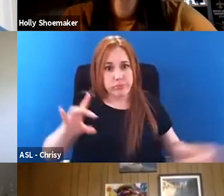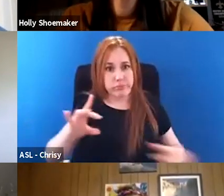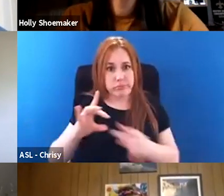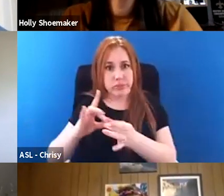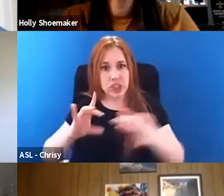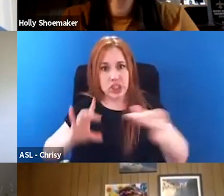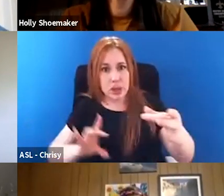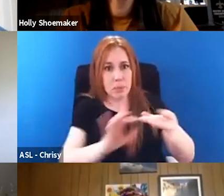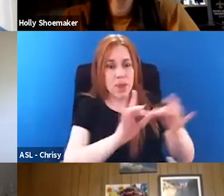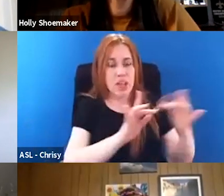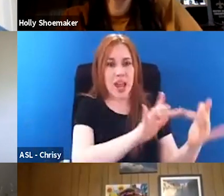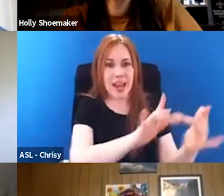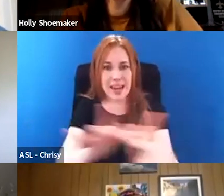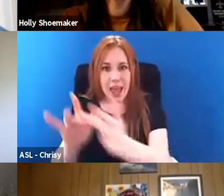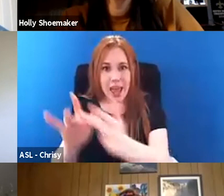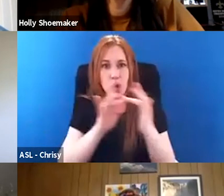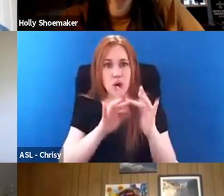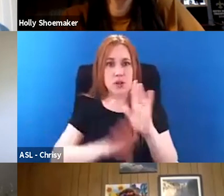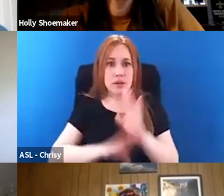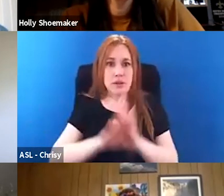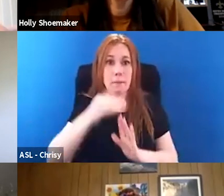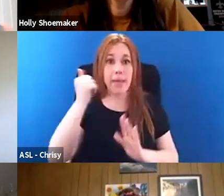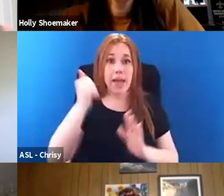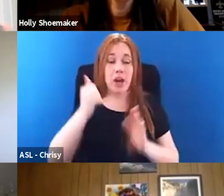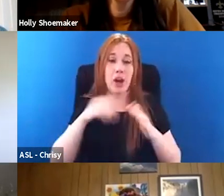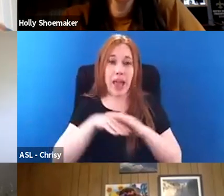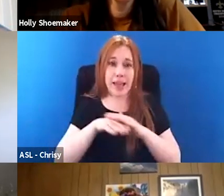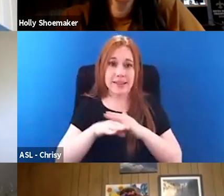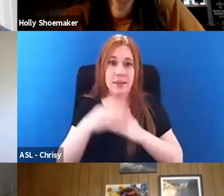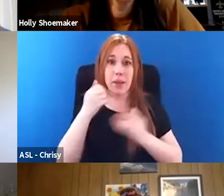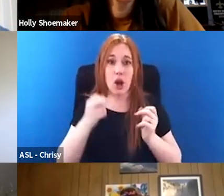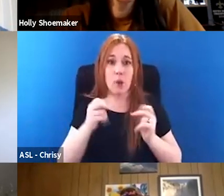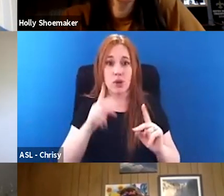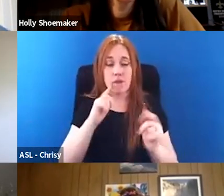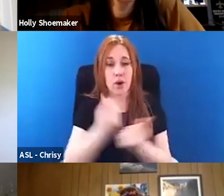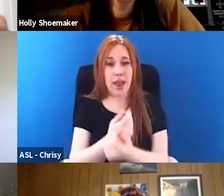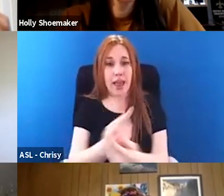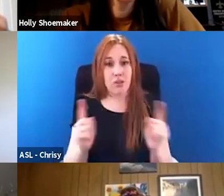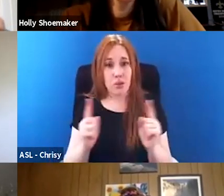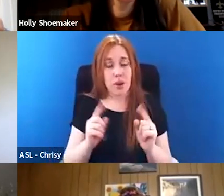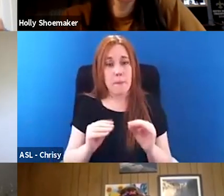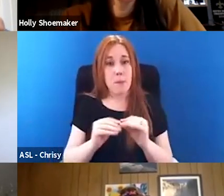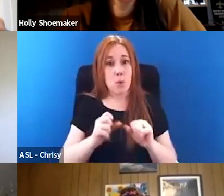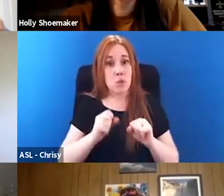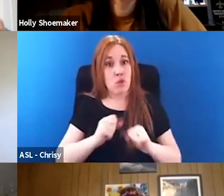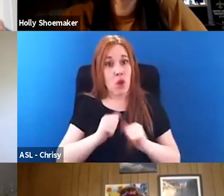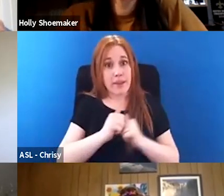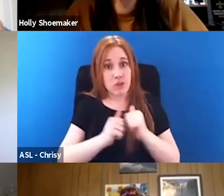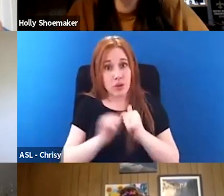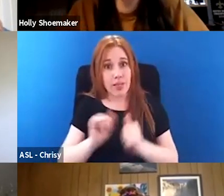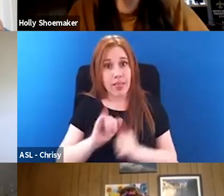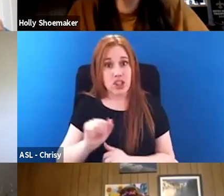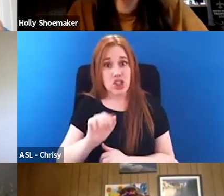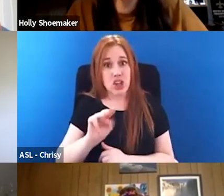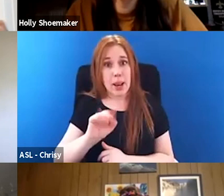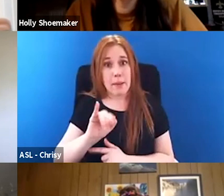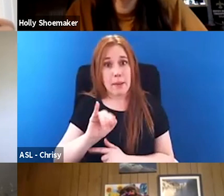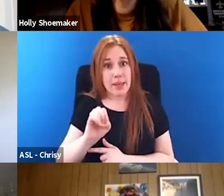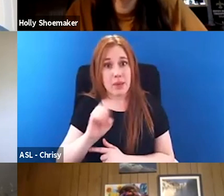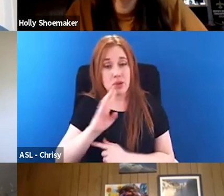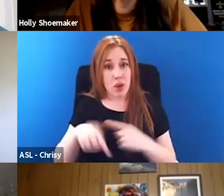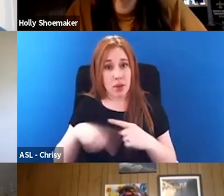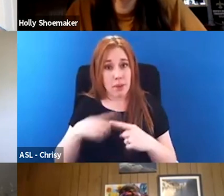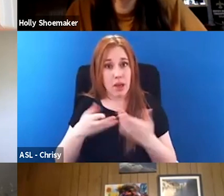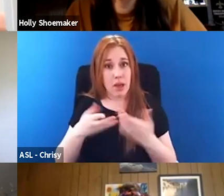create greater access and greater opportunity for everyone as we build a stronger infrastructure, as Jamie was talking about, that allows us to